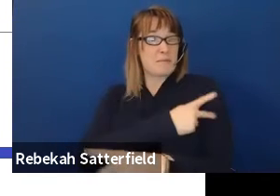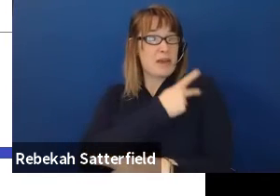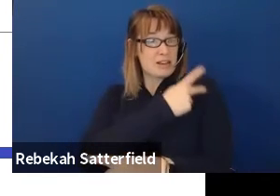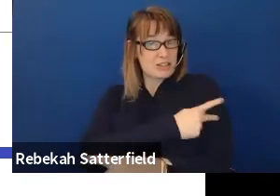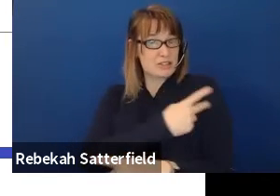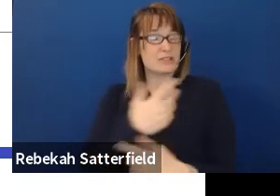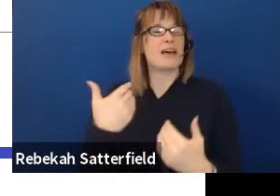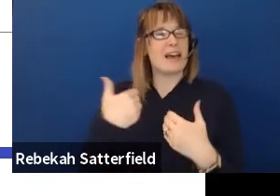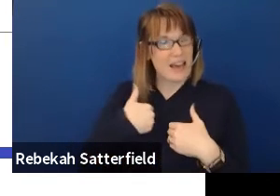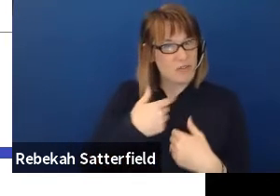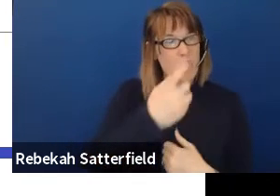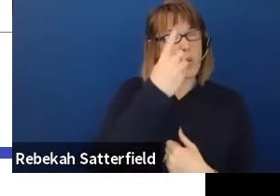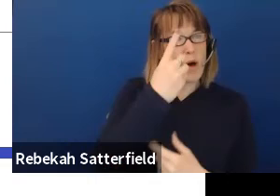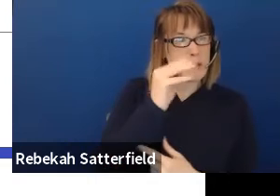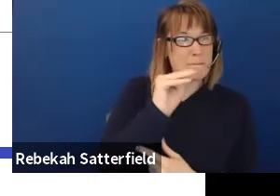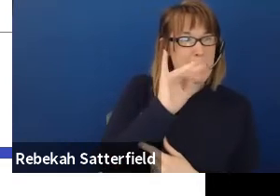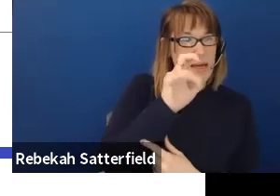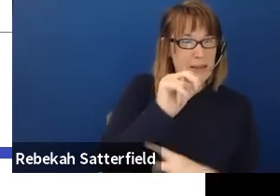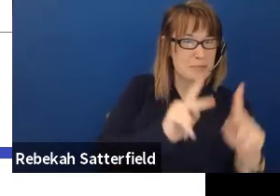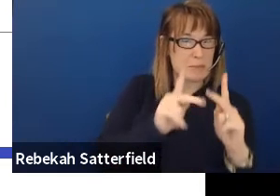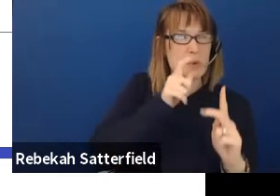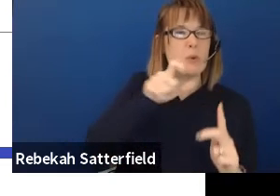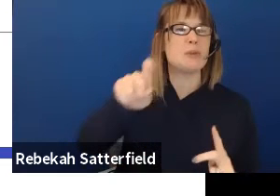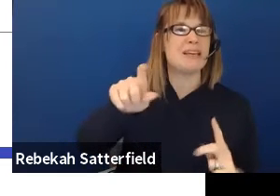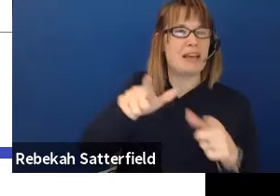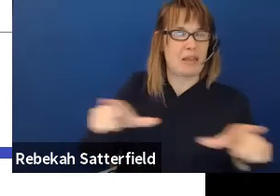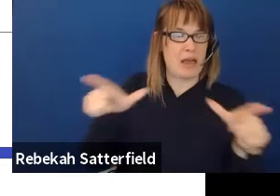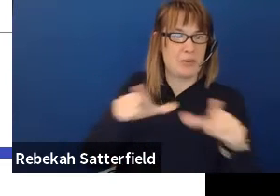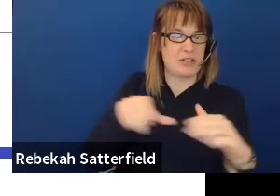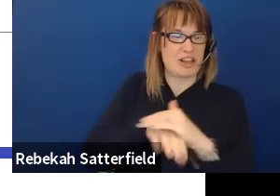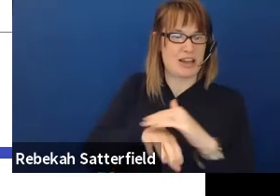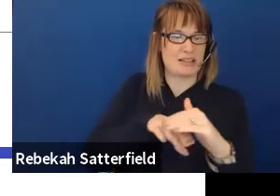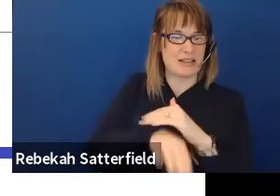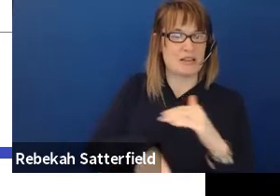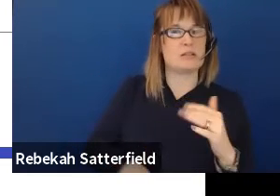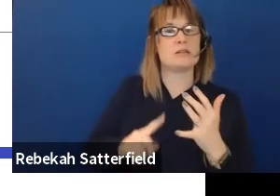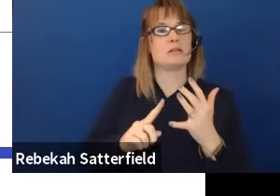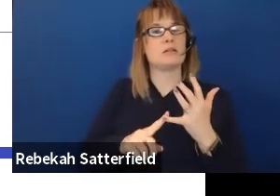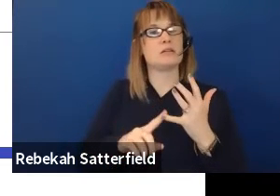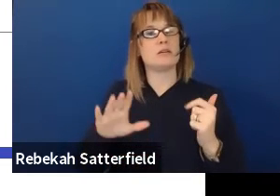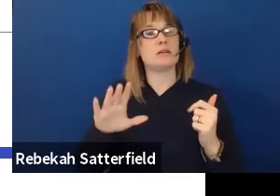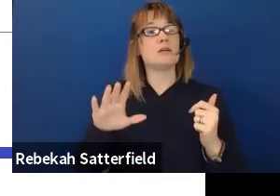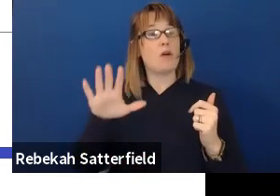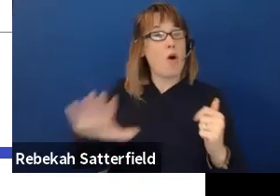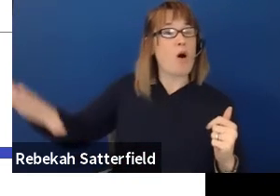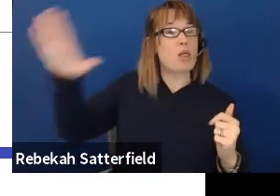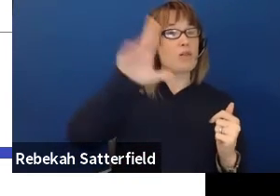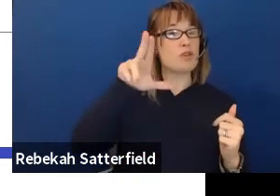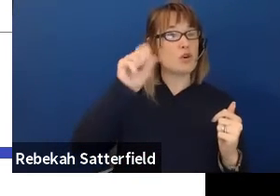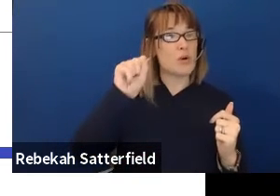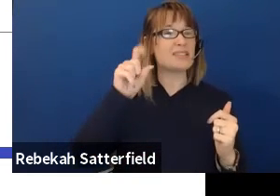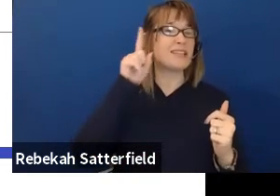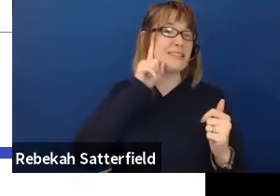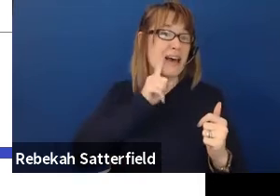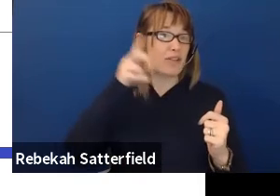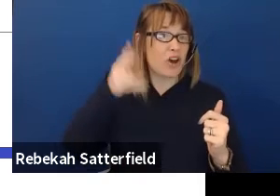need language access. Roughly 11 million people in the United States are deaf or hard